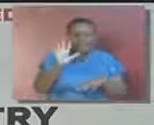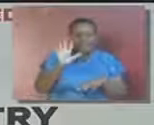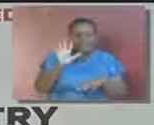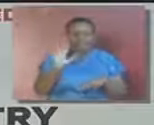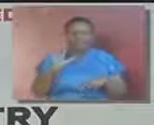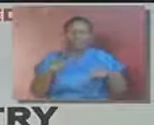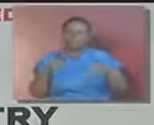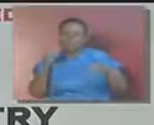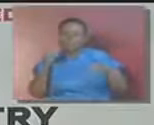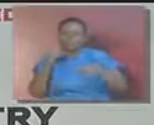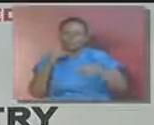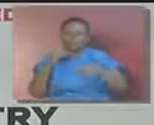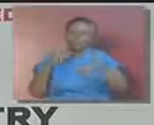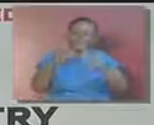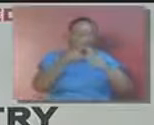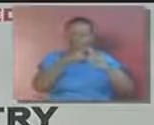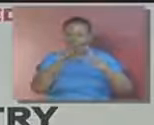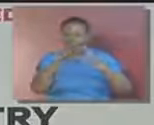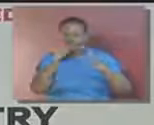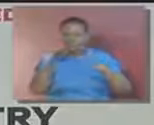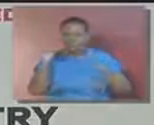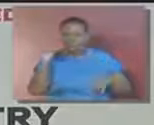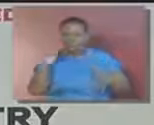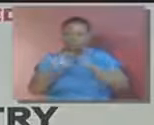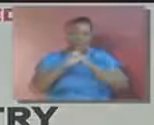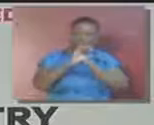In the holy month of Ramadan,